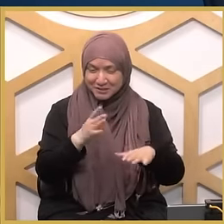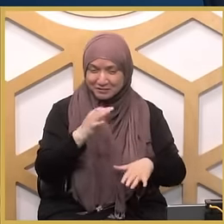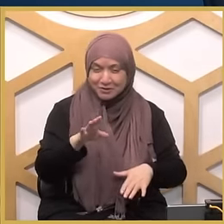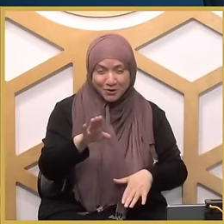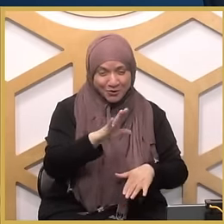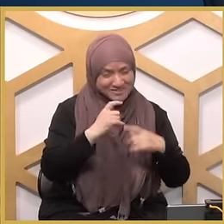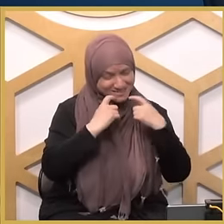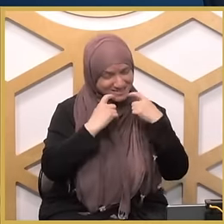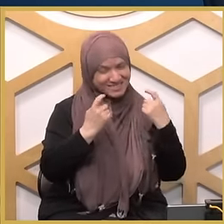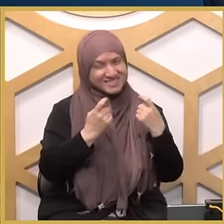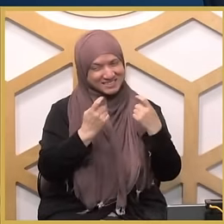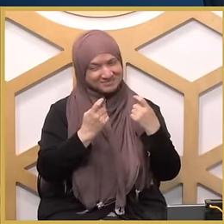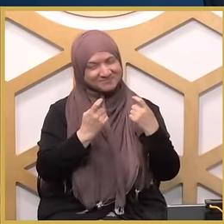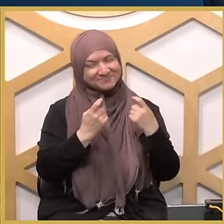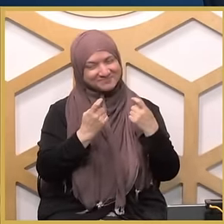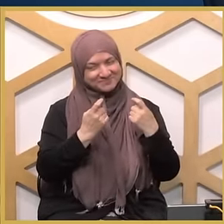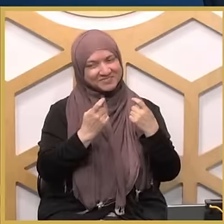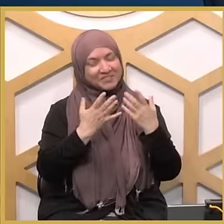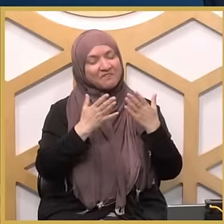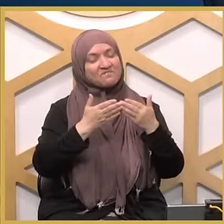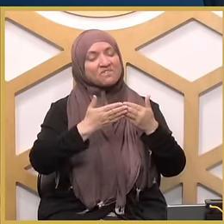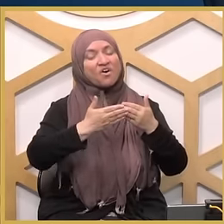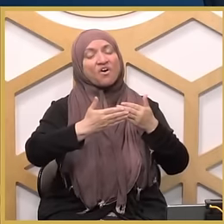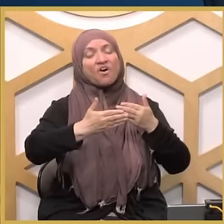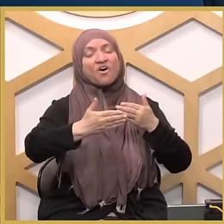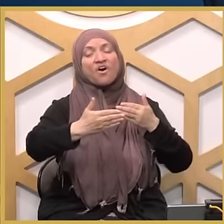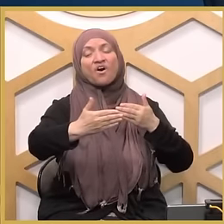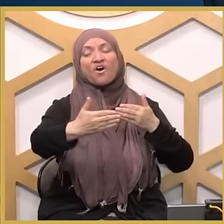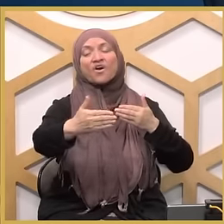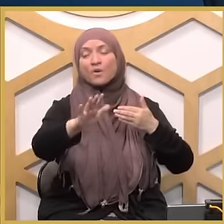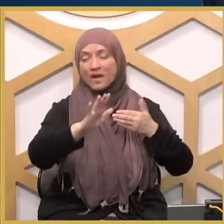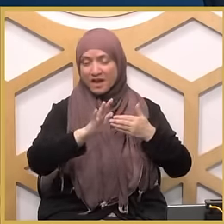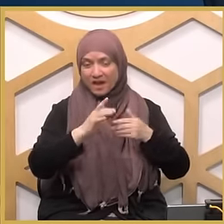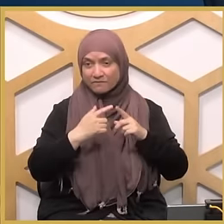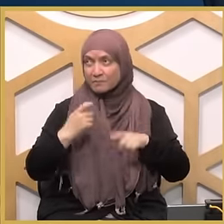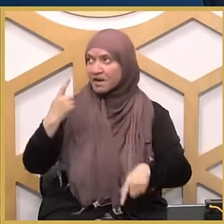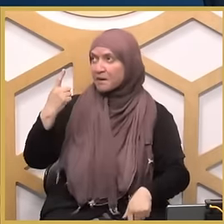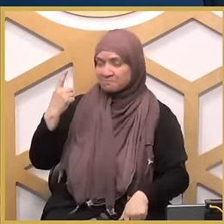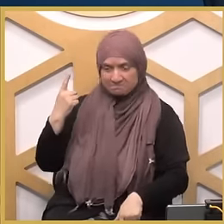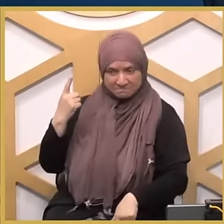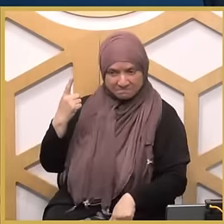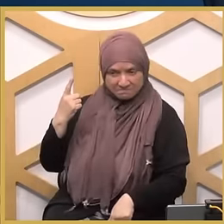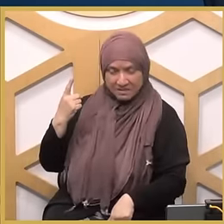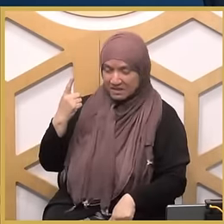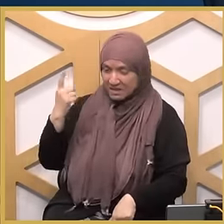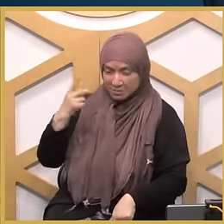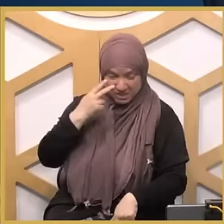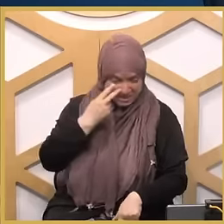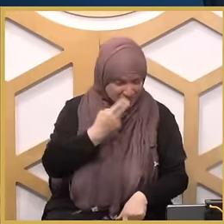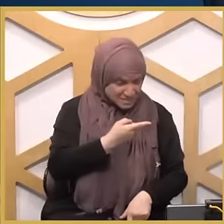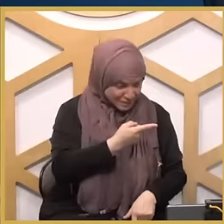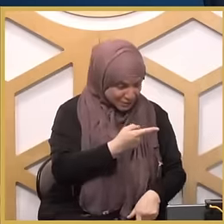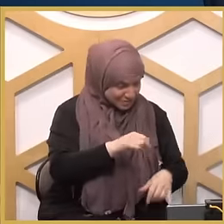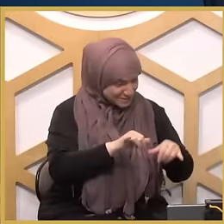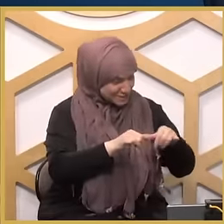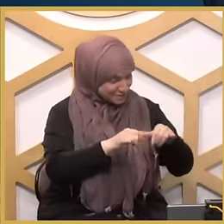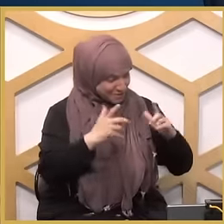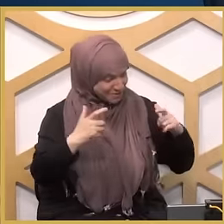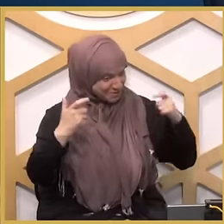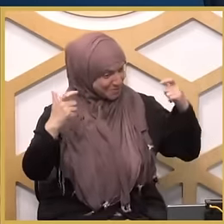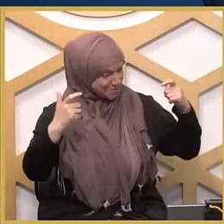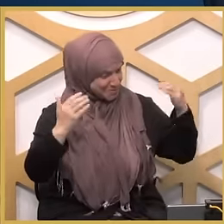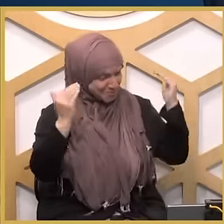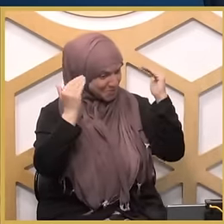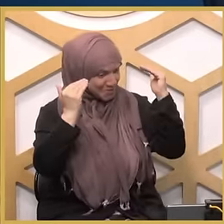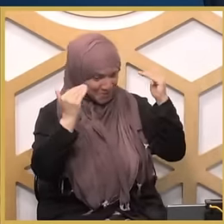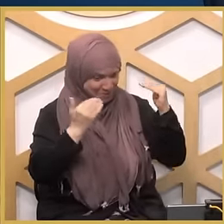from fulfilling all the obligation to get you there. Even in matters of dunya, how are you going to advance if you're always